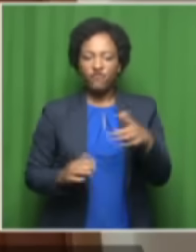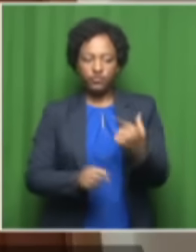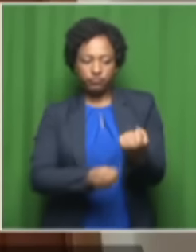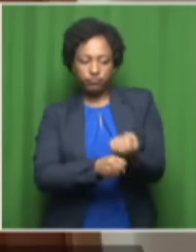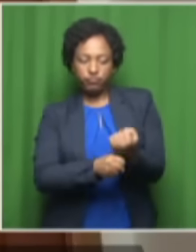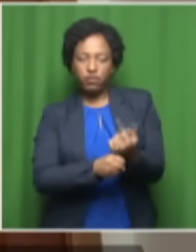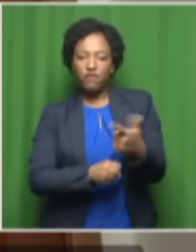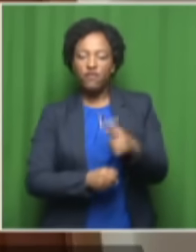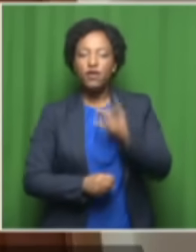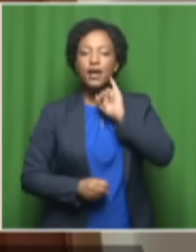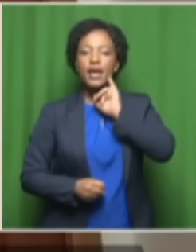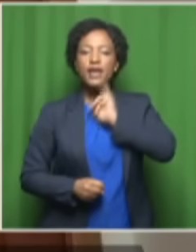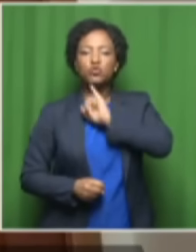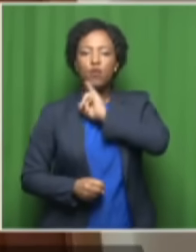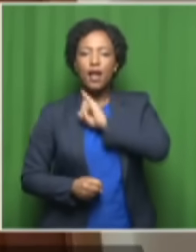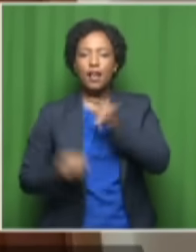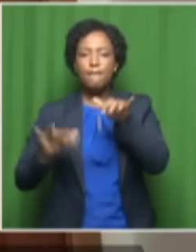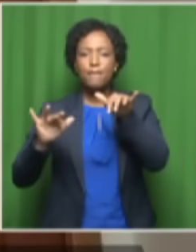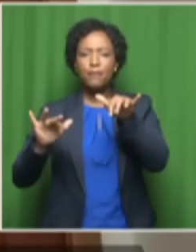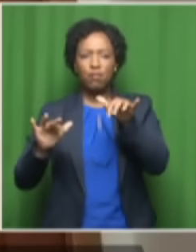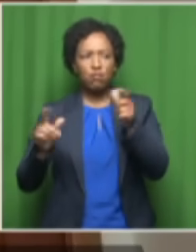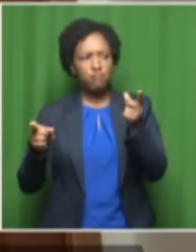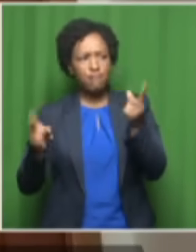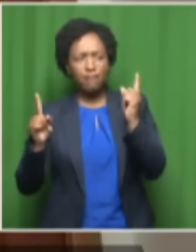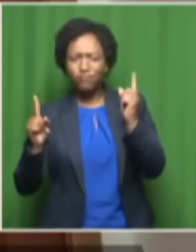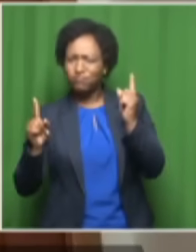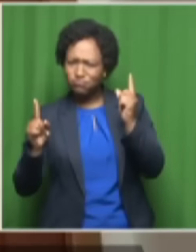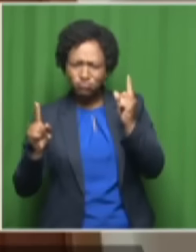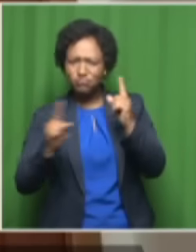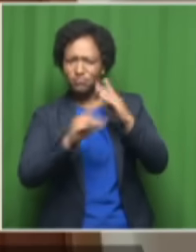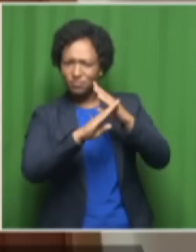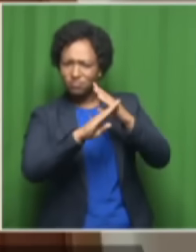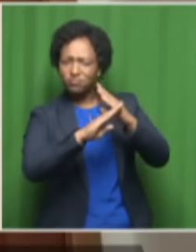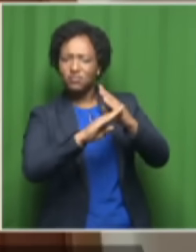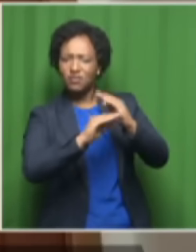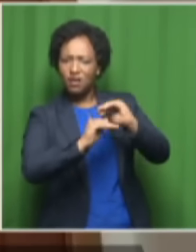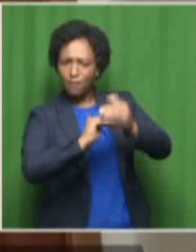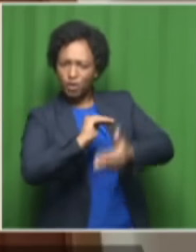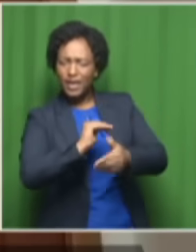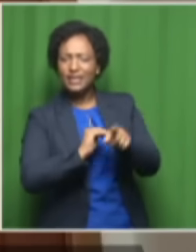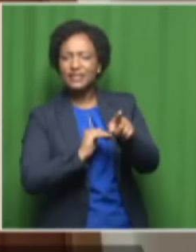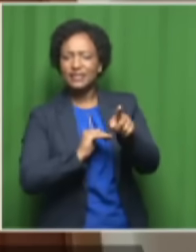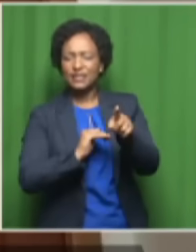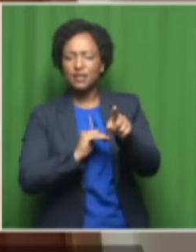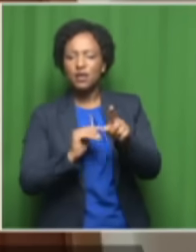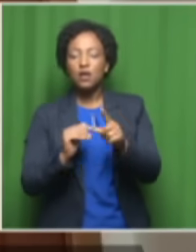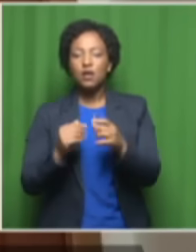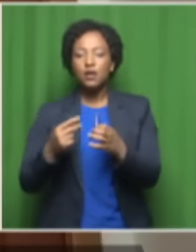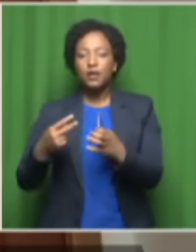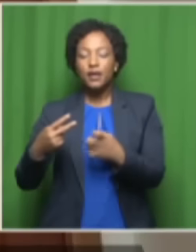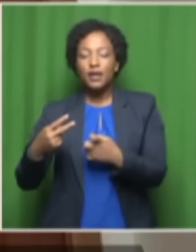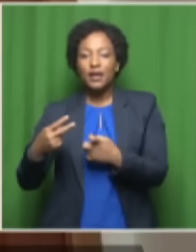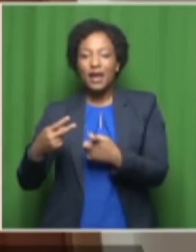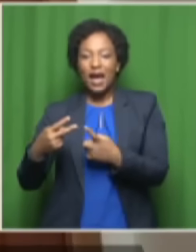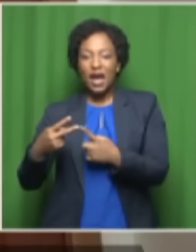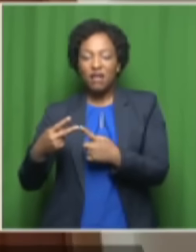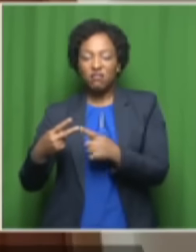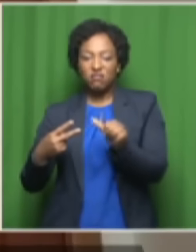Israeli citizens in danger. The third thing that they did is that they focused on what they called